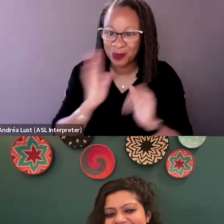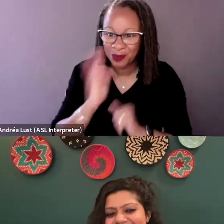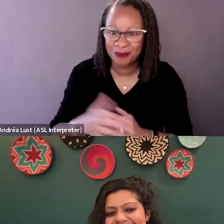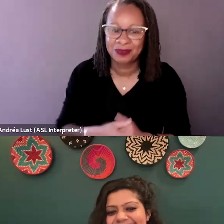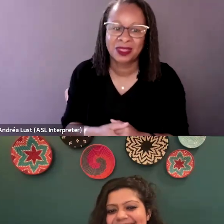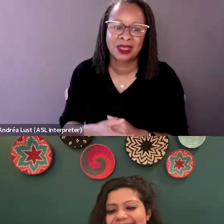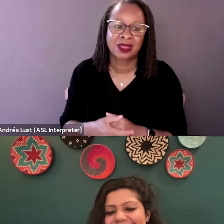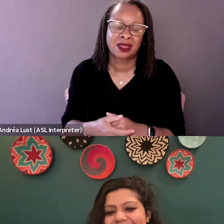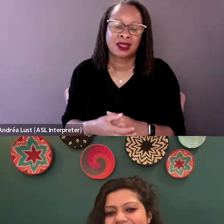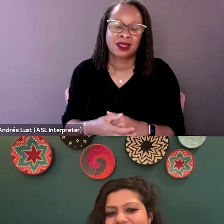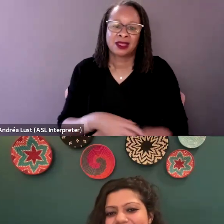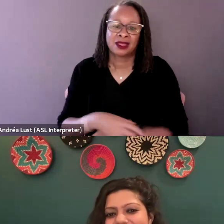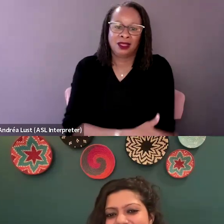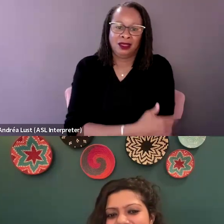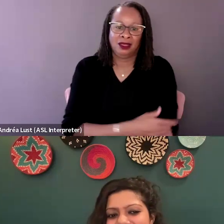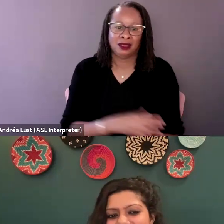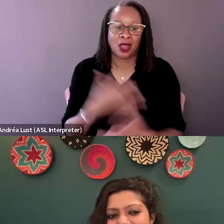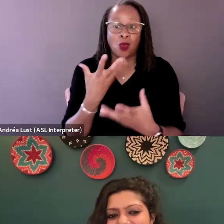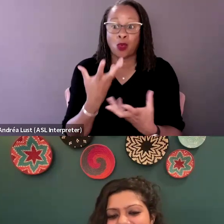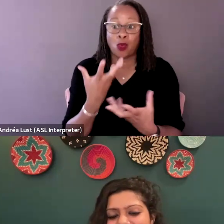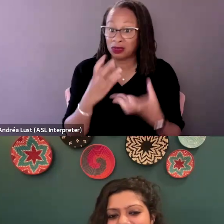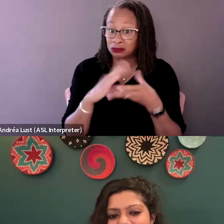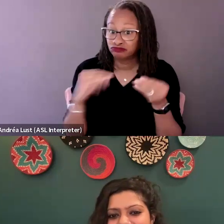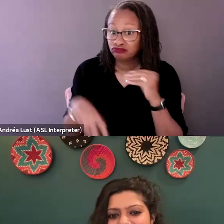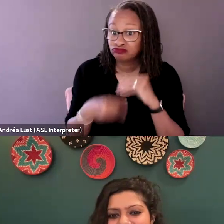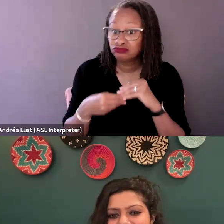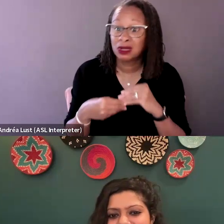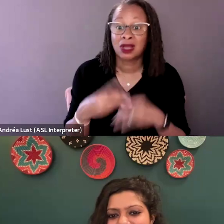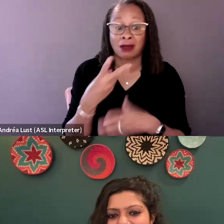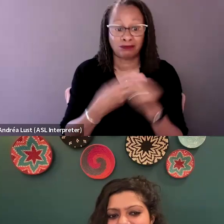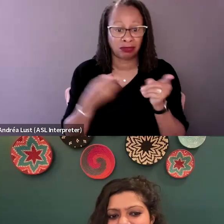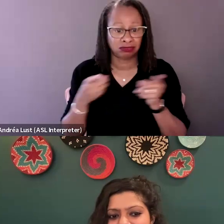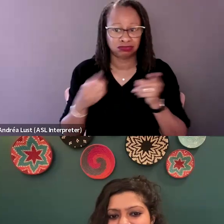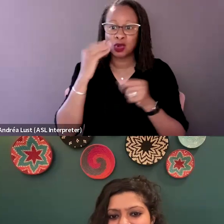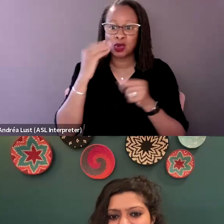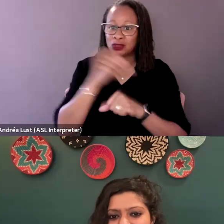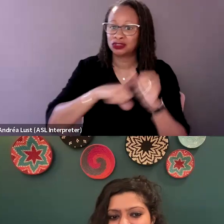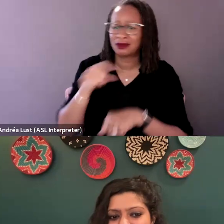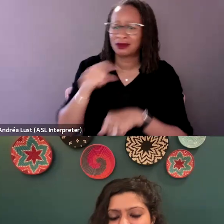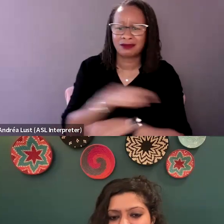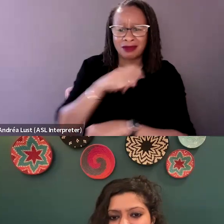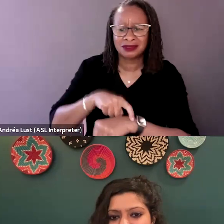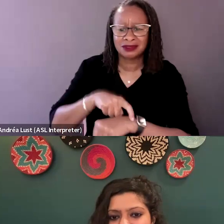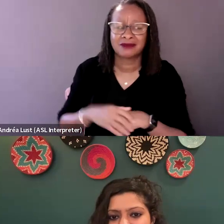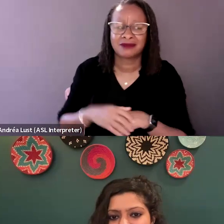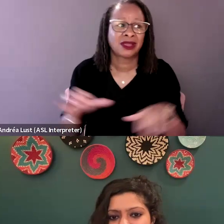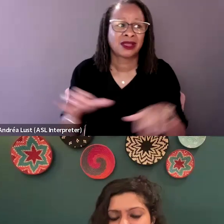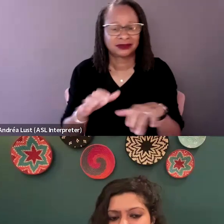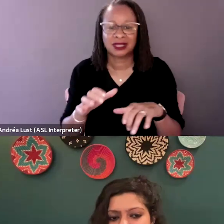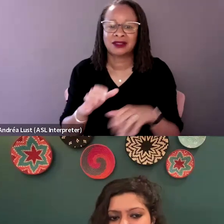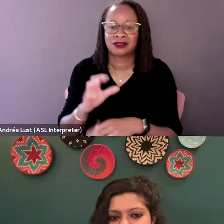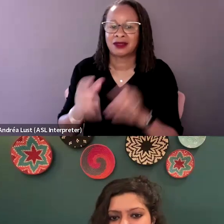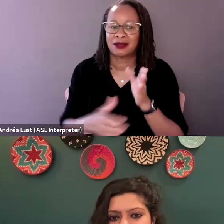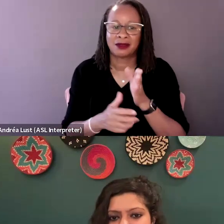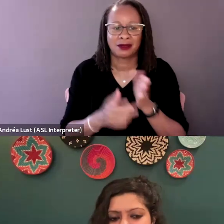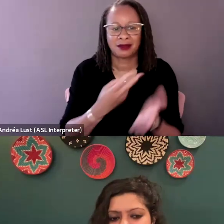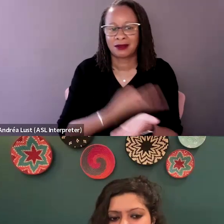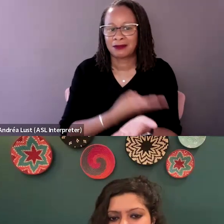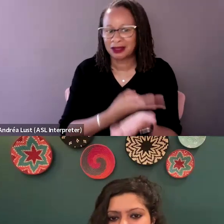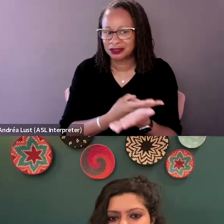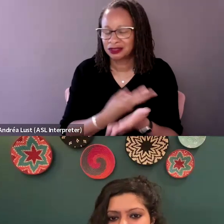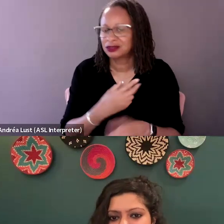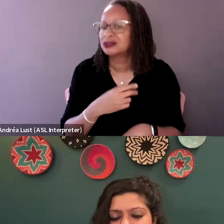in India we are brought up in a very competitive environment. So I'm super excited to have these two here together. I'm